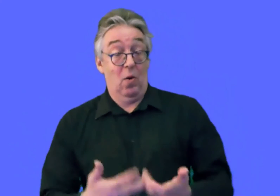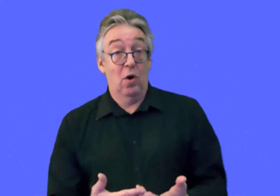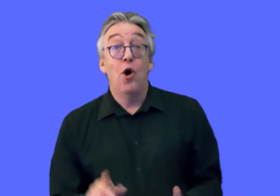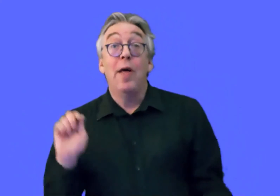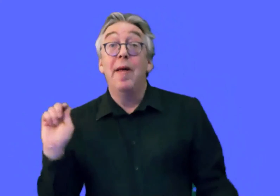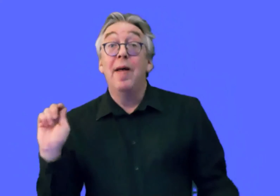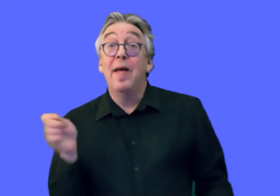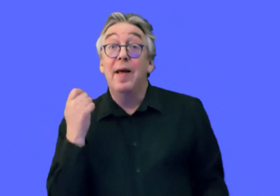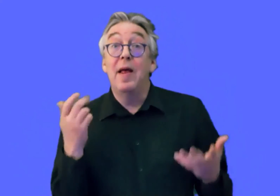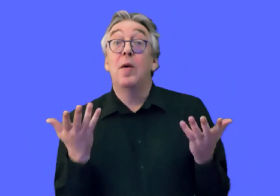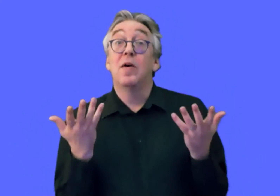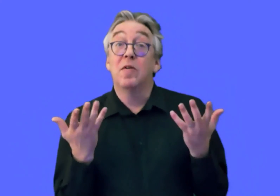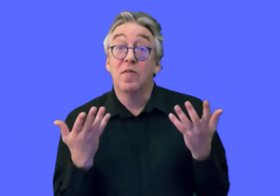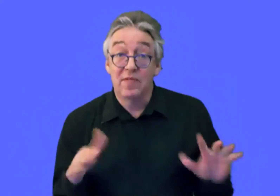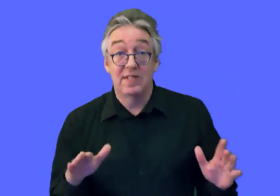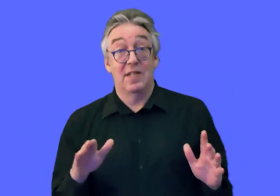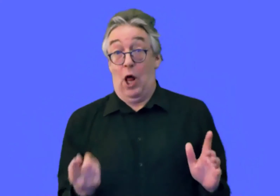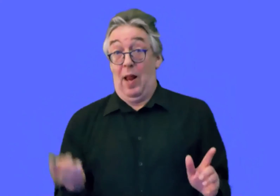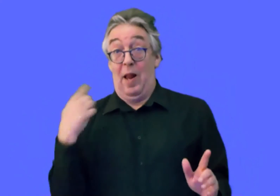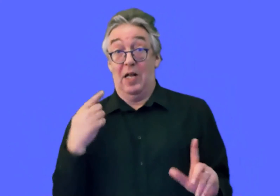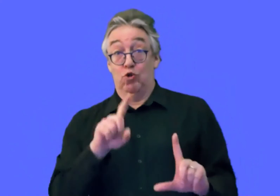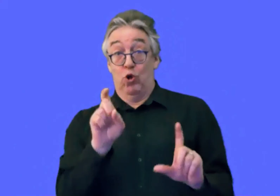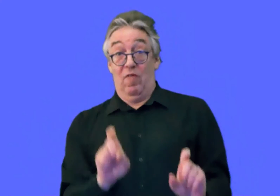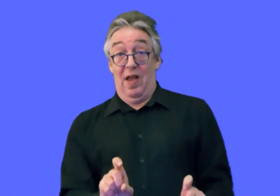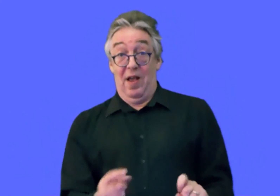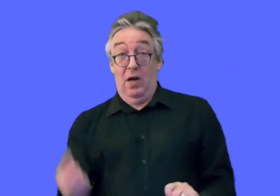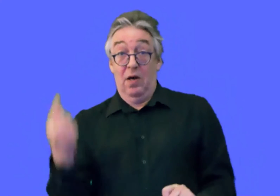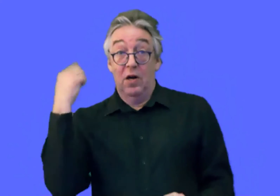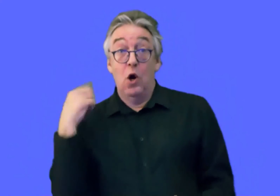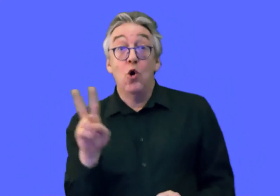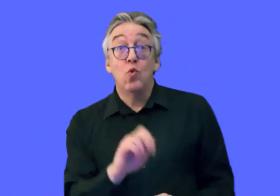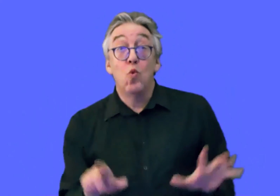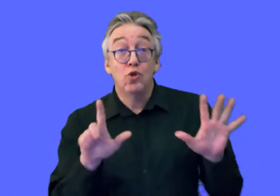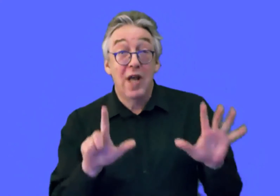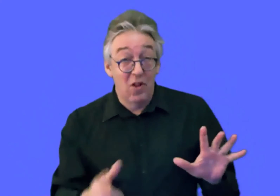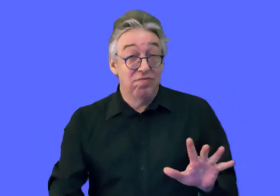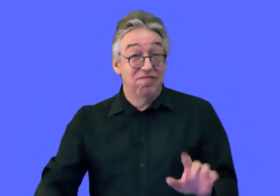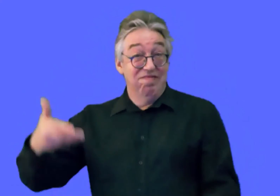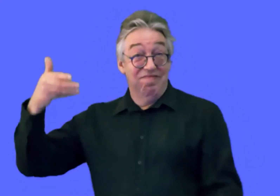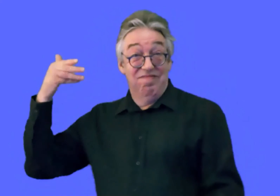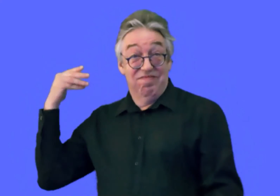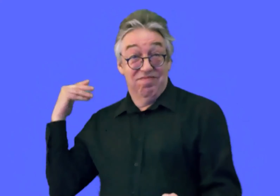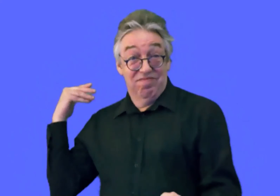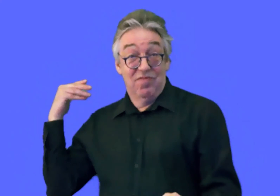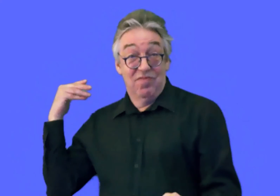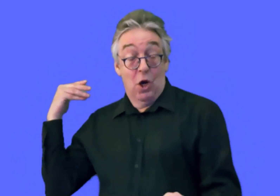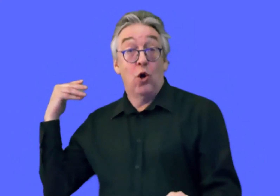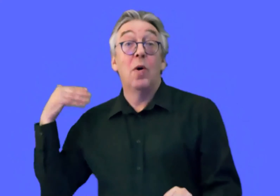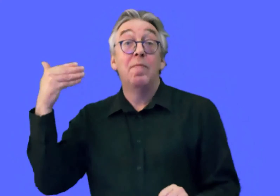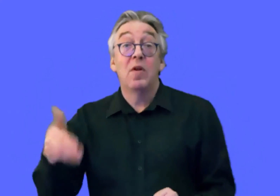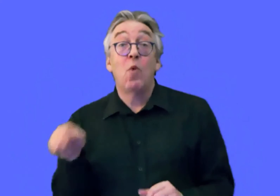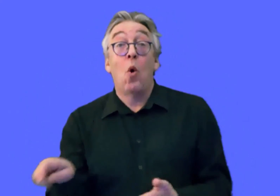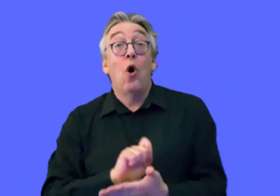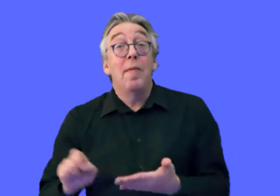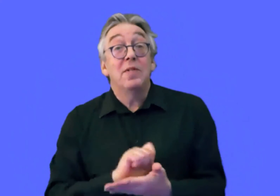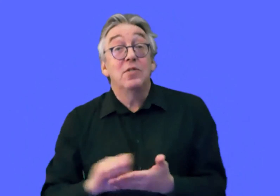collect survey data. The last one we did was in 2007. That is a while ago. And then for administrative data, we have been collecting